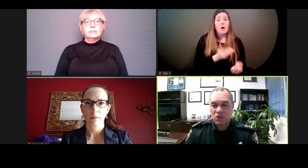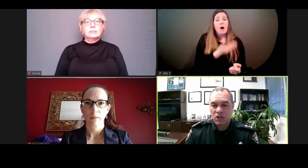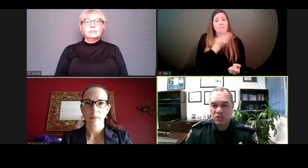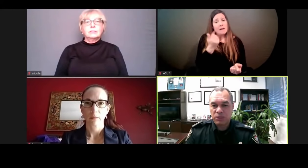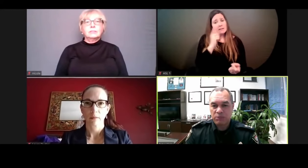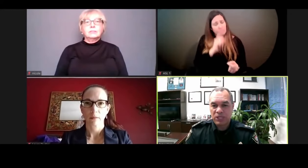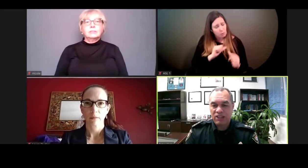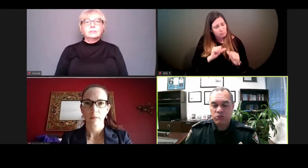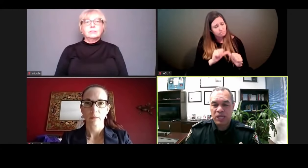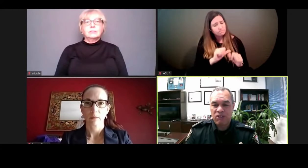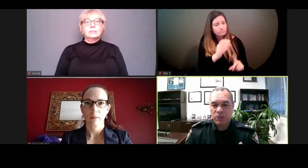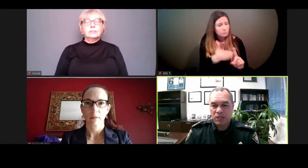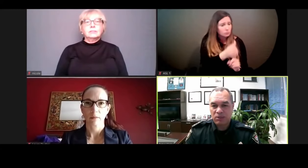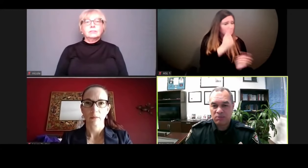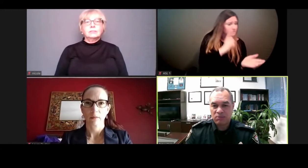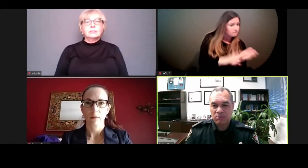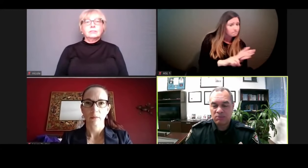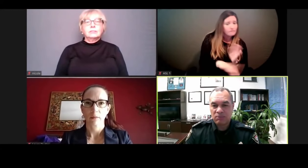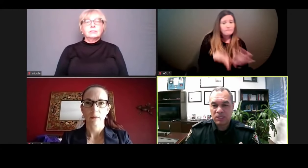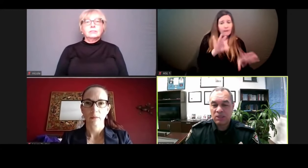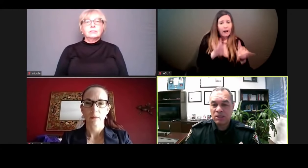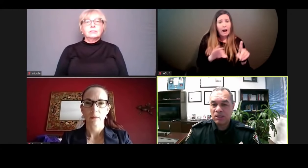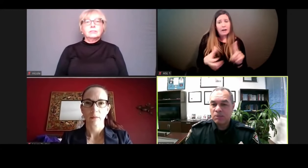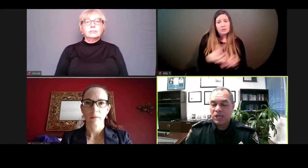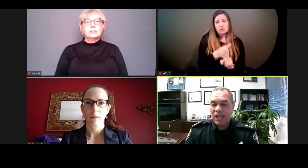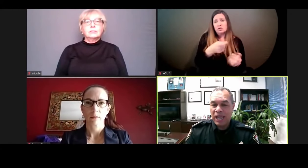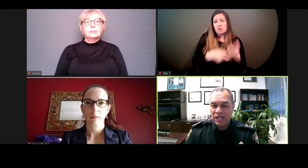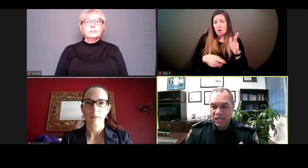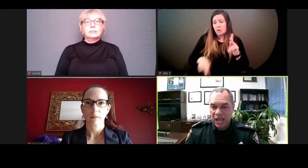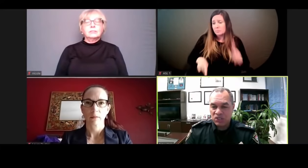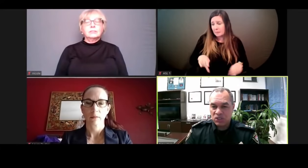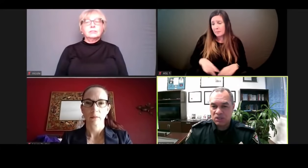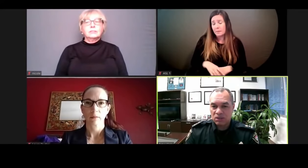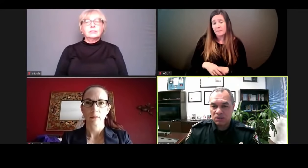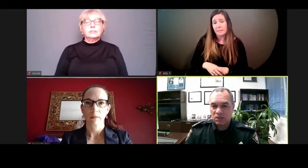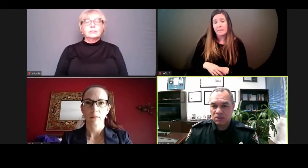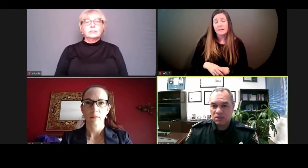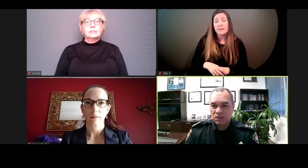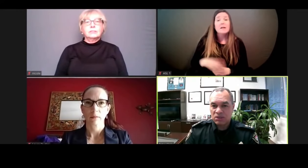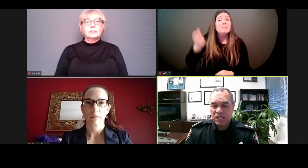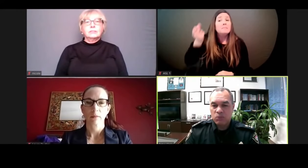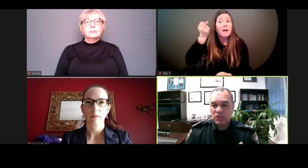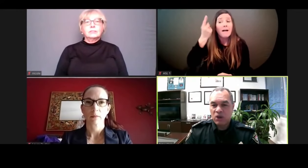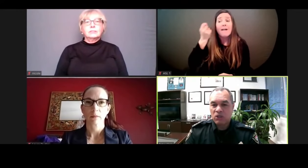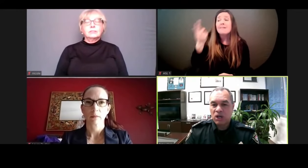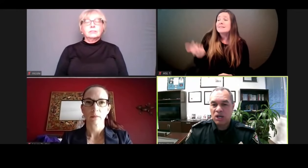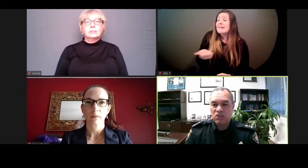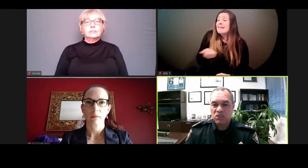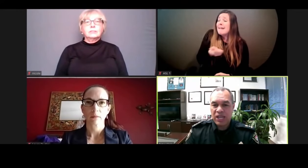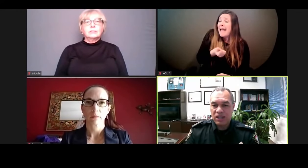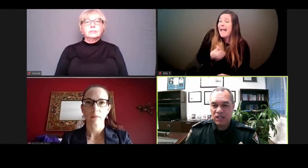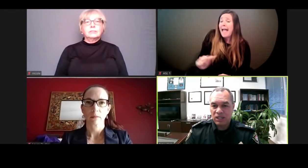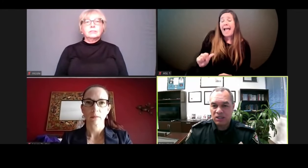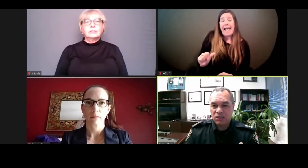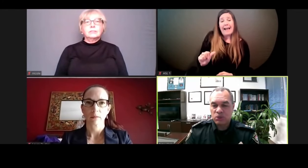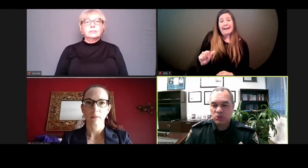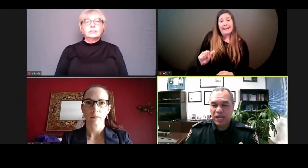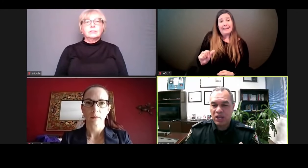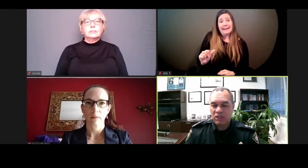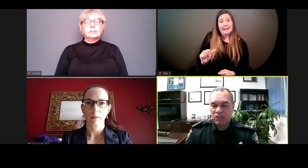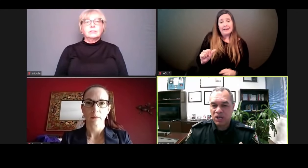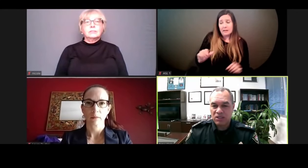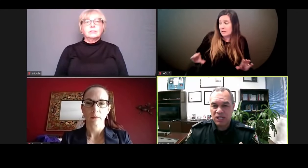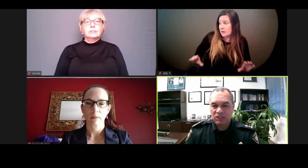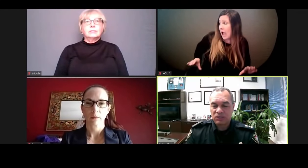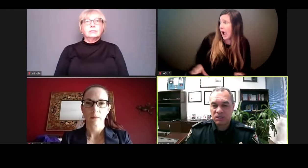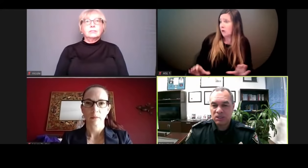and charging people as we have been. But any action taken without understanding the totality of